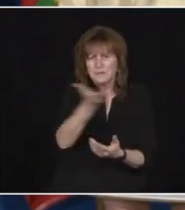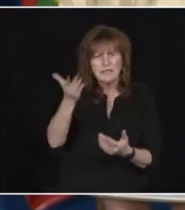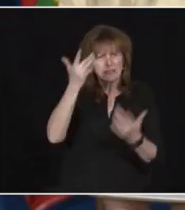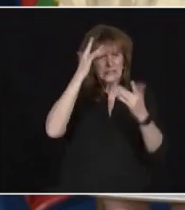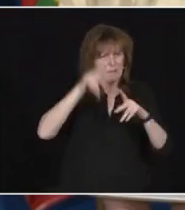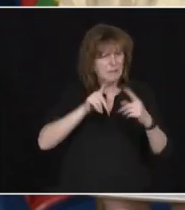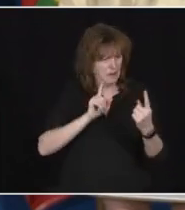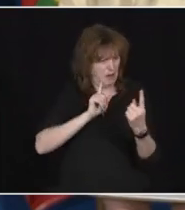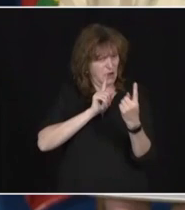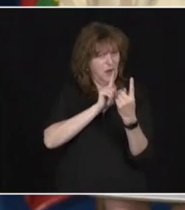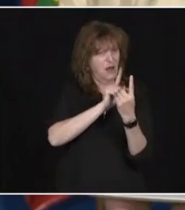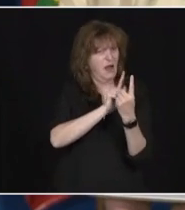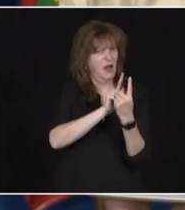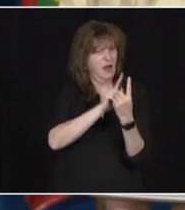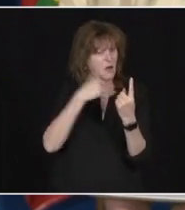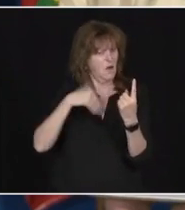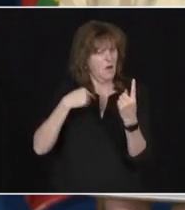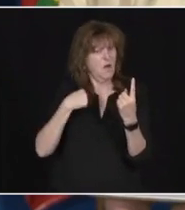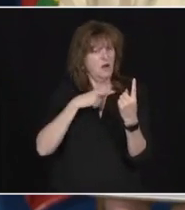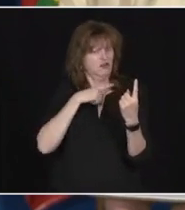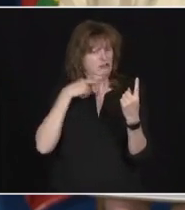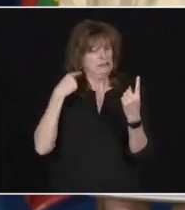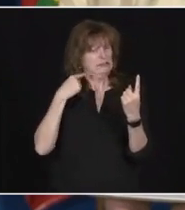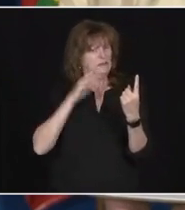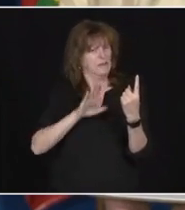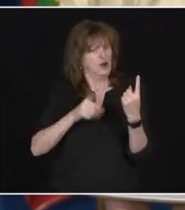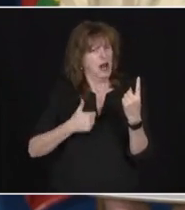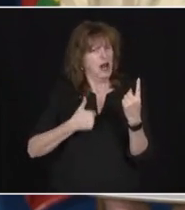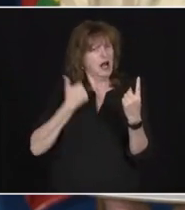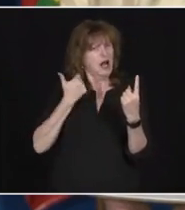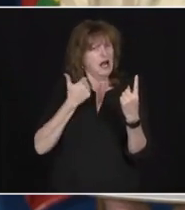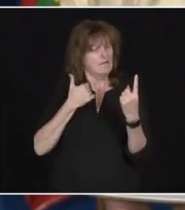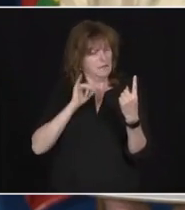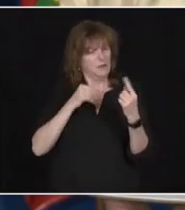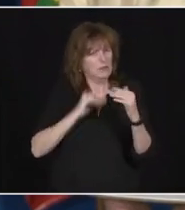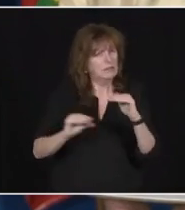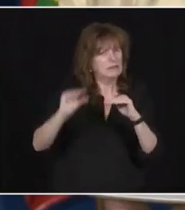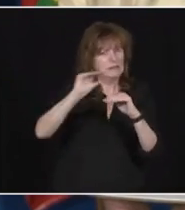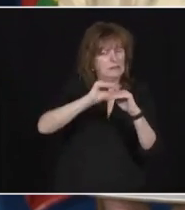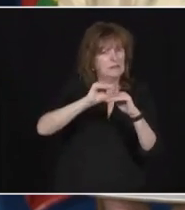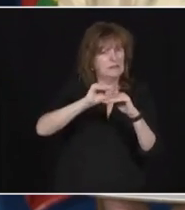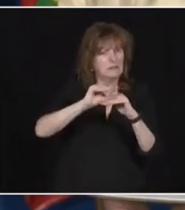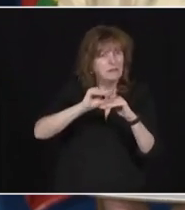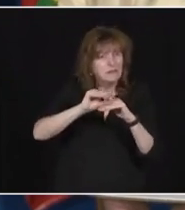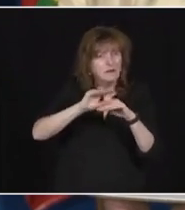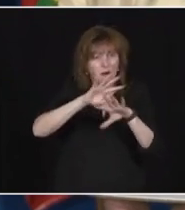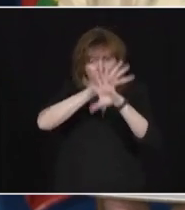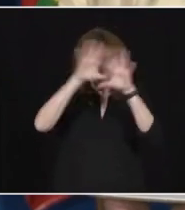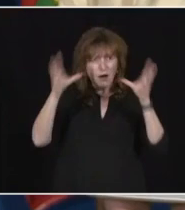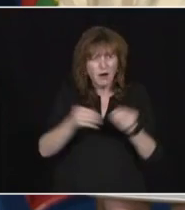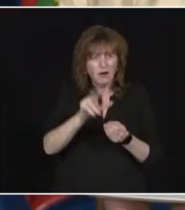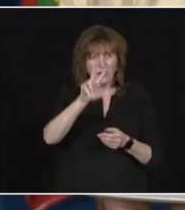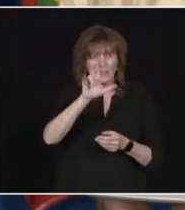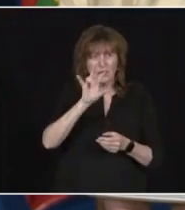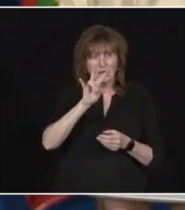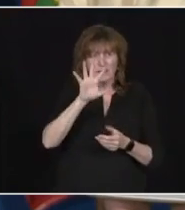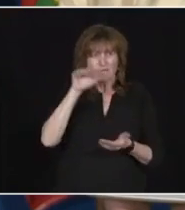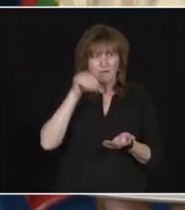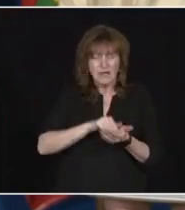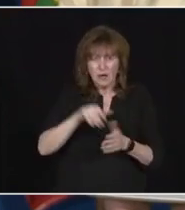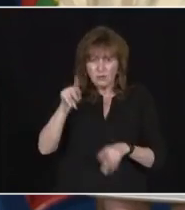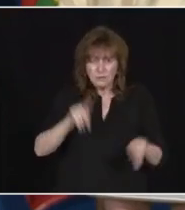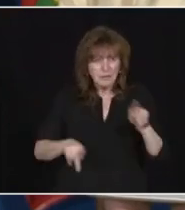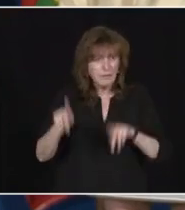day. That's what it was geared for. And then it escalated up to 375,000 people. Then they're all deserving, by the way. And I bet there's